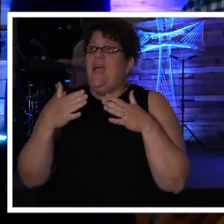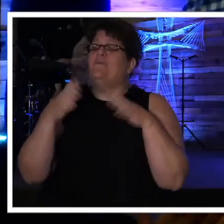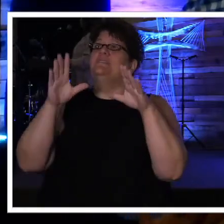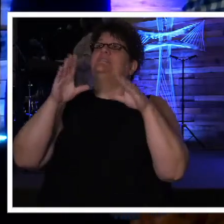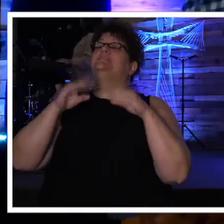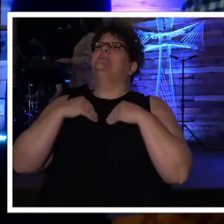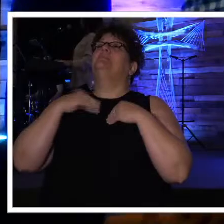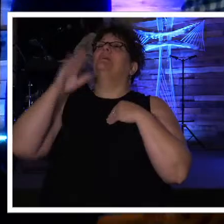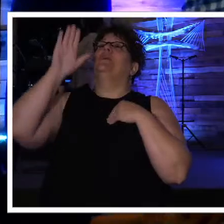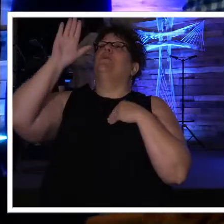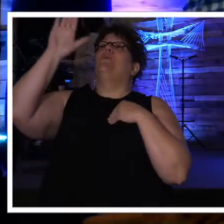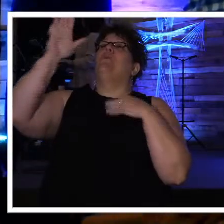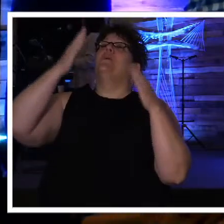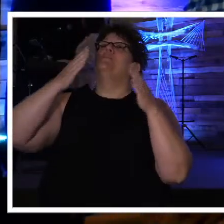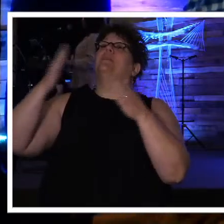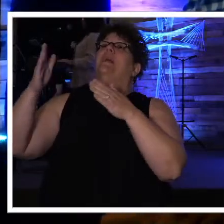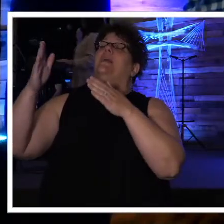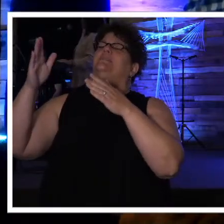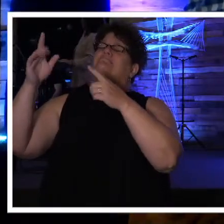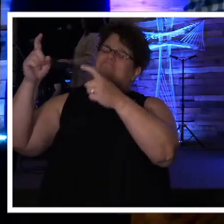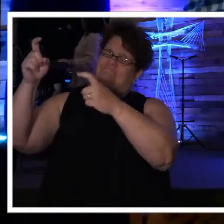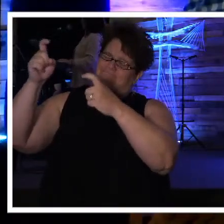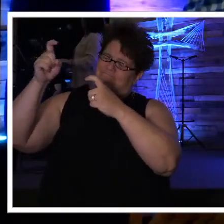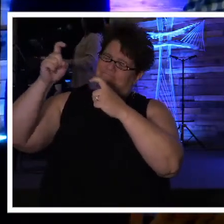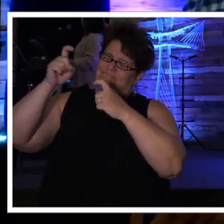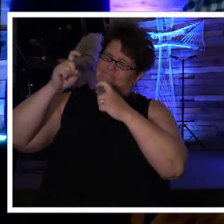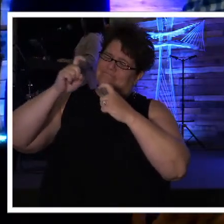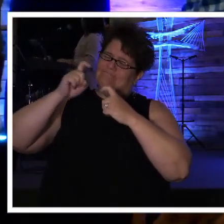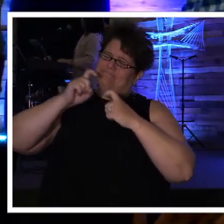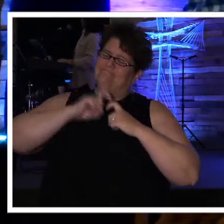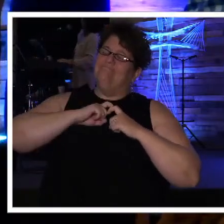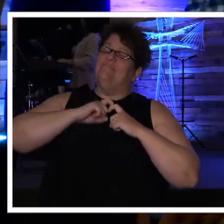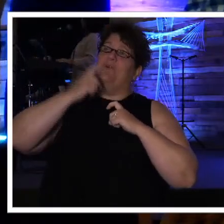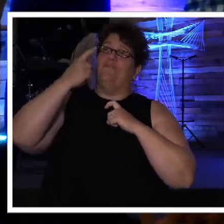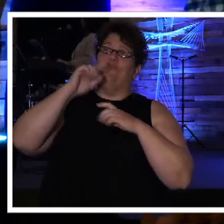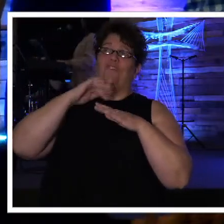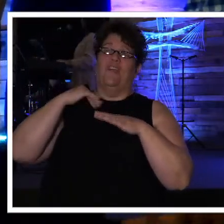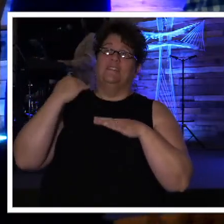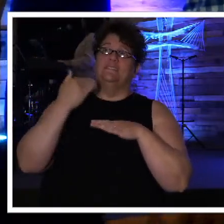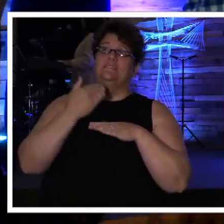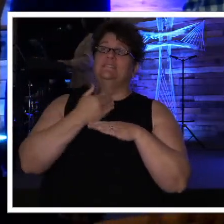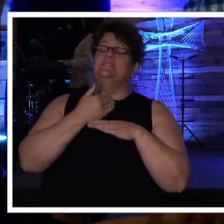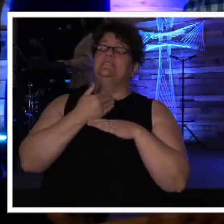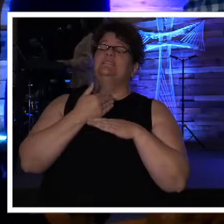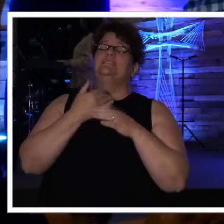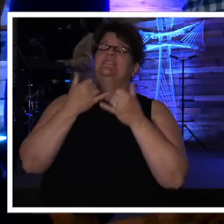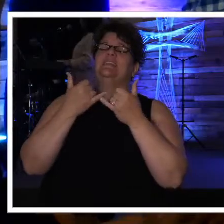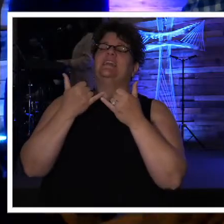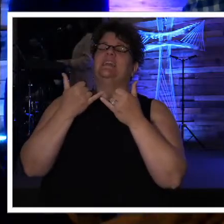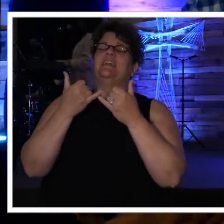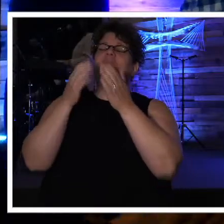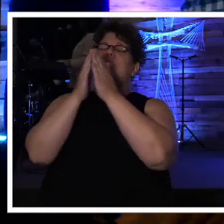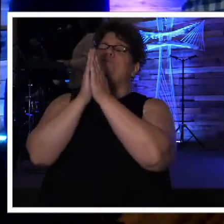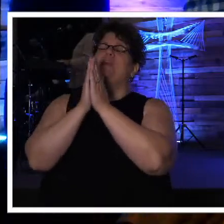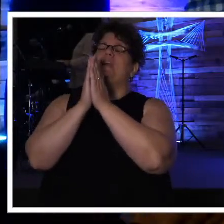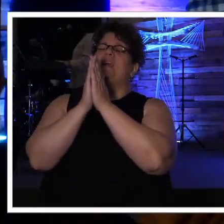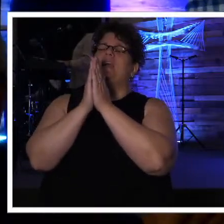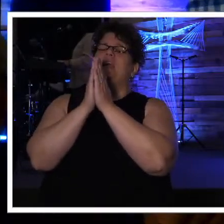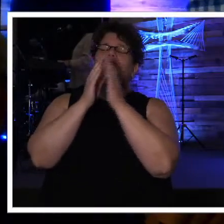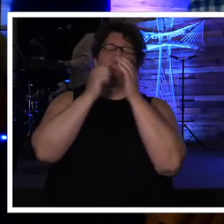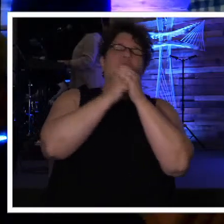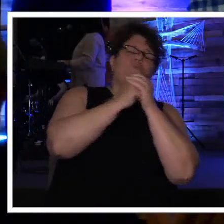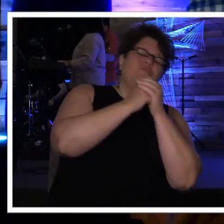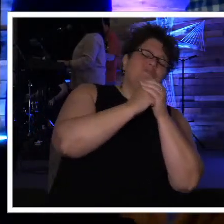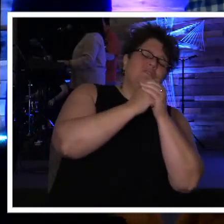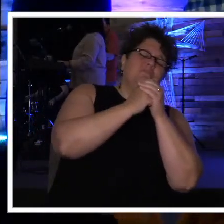live stream without receiving what it is that you have in store. And so, God, I pray that from the worship to our moments